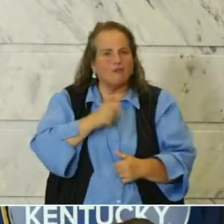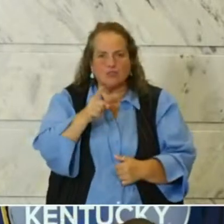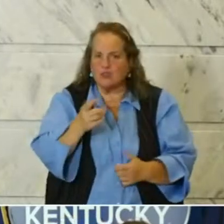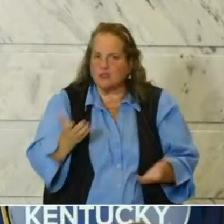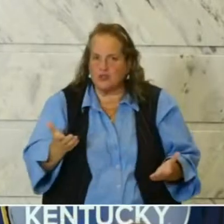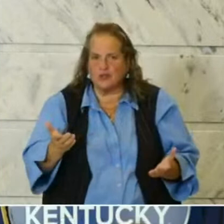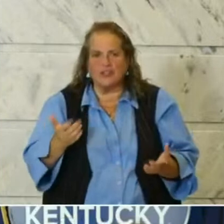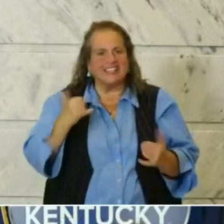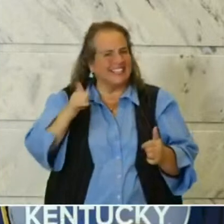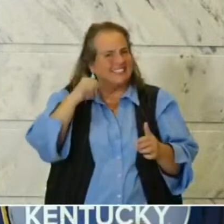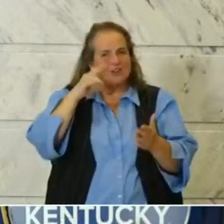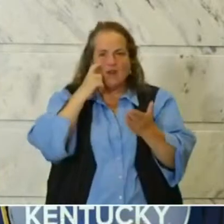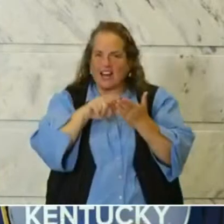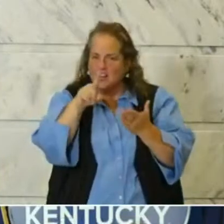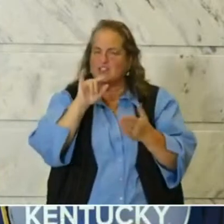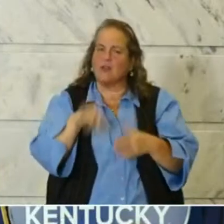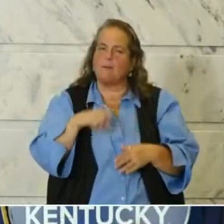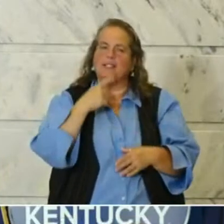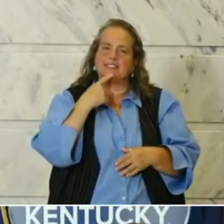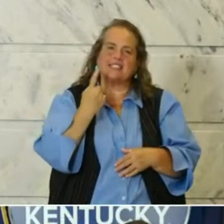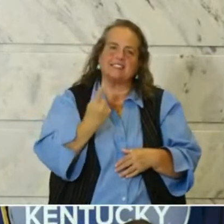something.